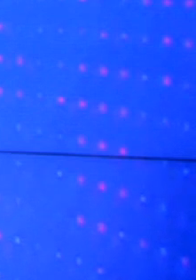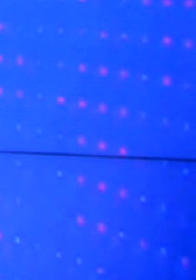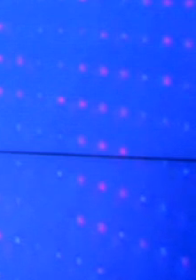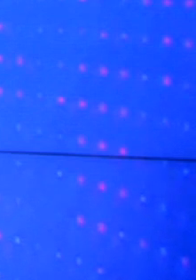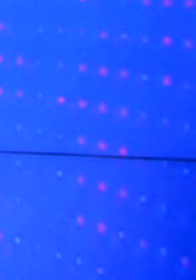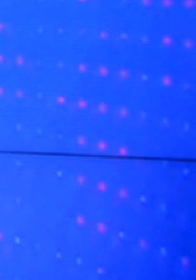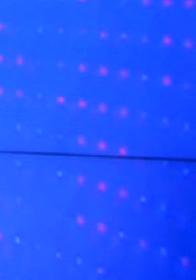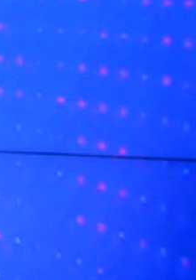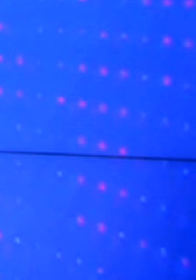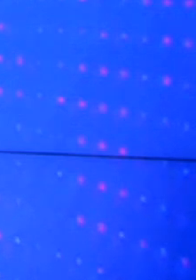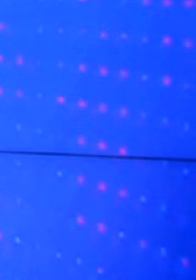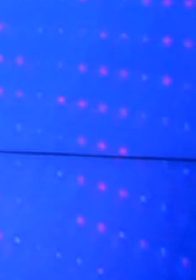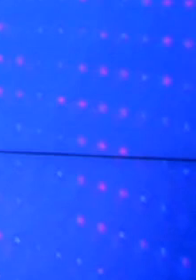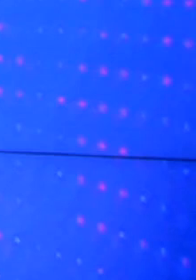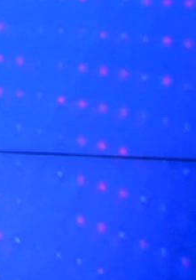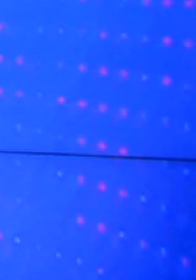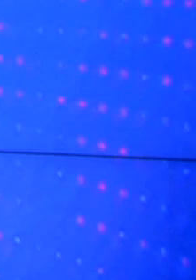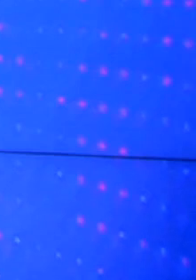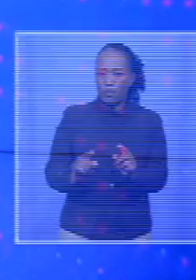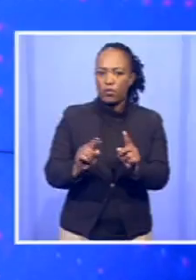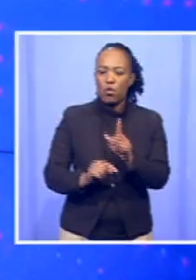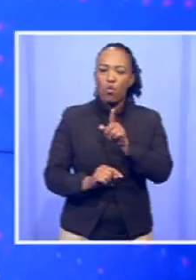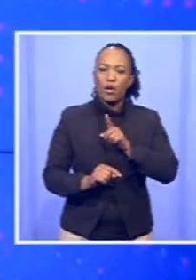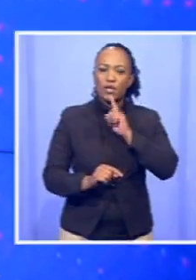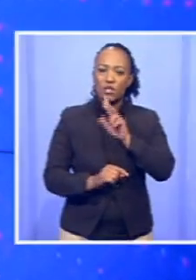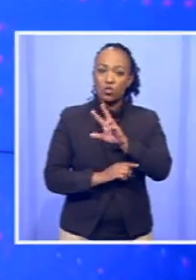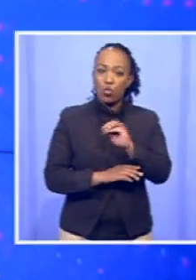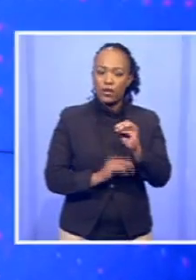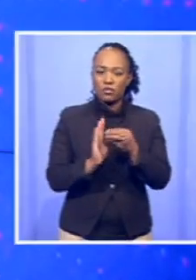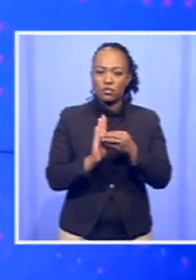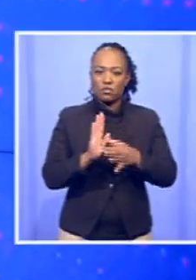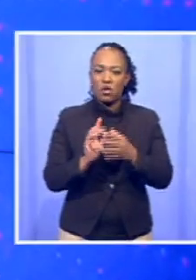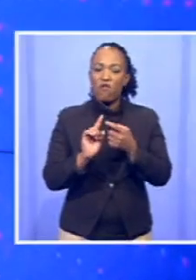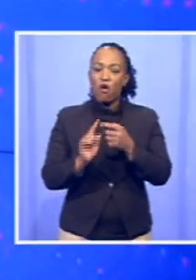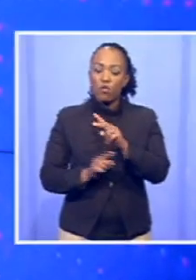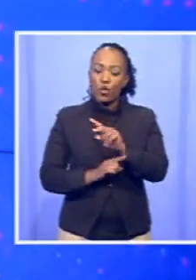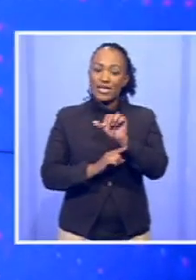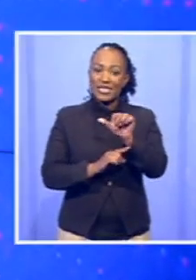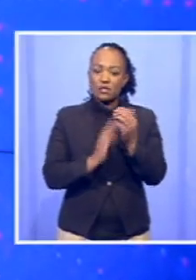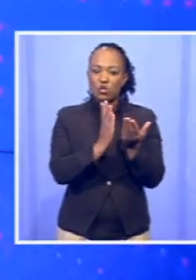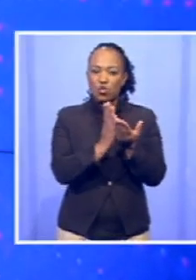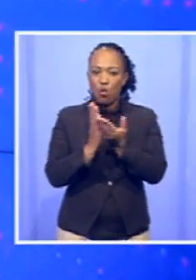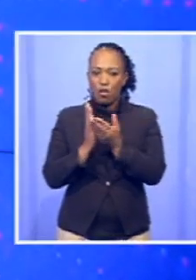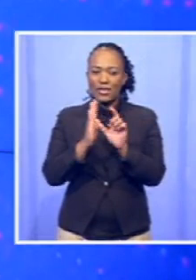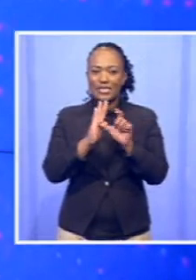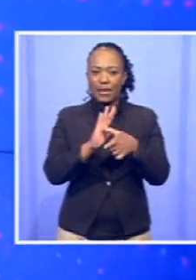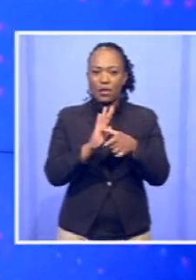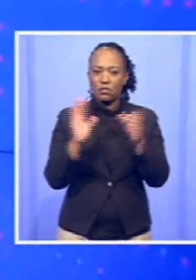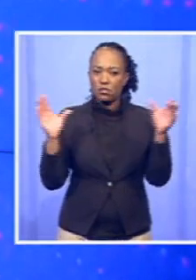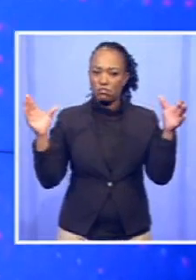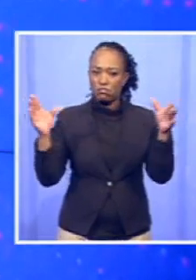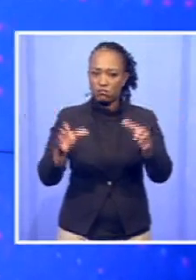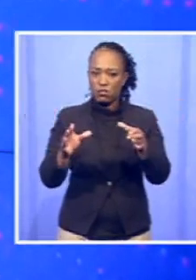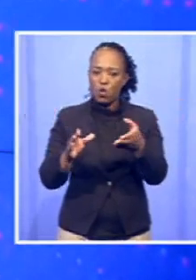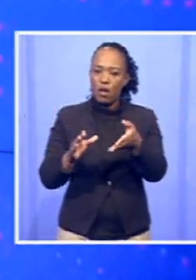wide variety of career opportunities for over 1,200 students from 26 schools for those with disabilities who will be